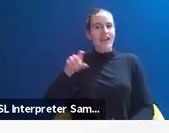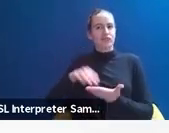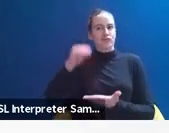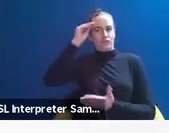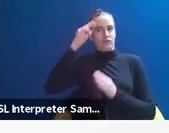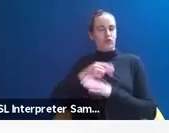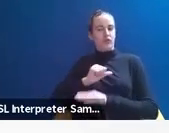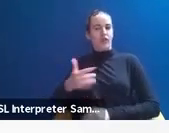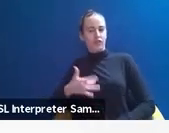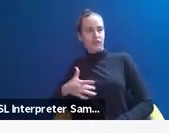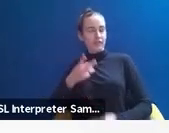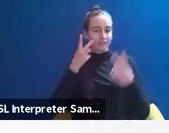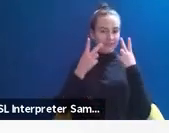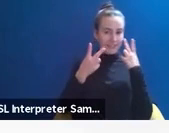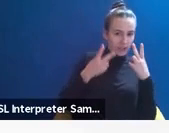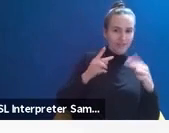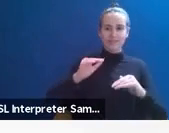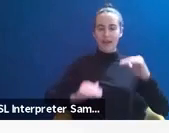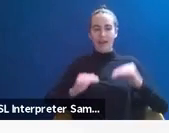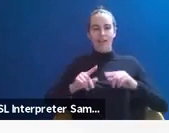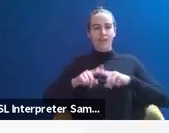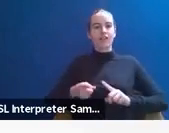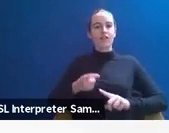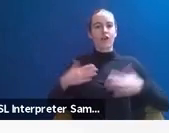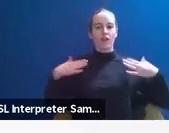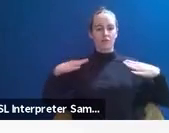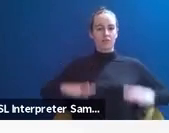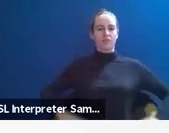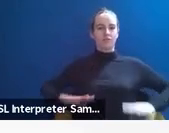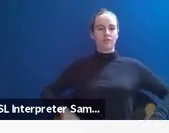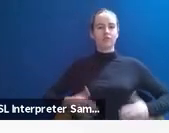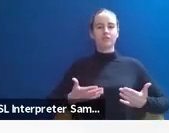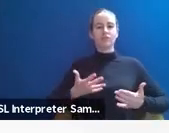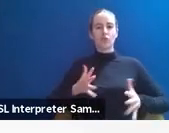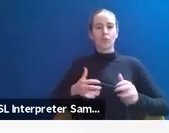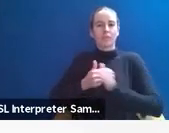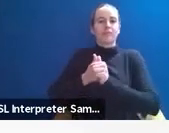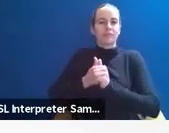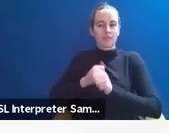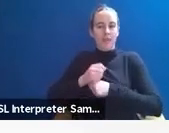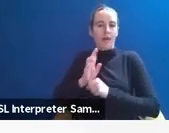senses, such as vision or balance from the lower limbs, in order to compensate.